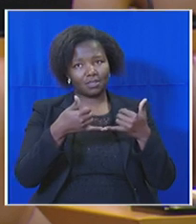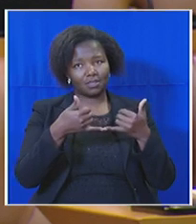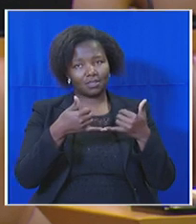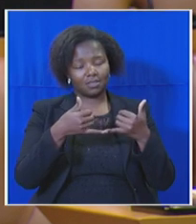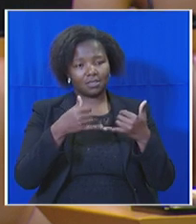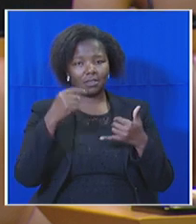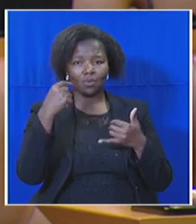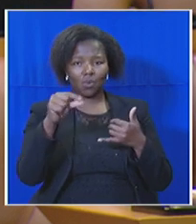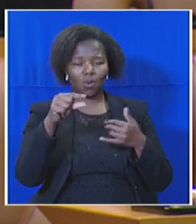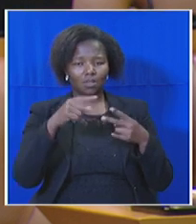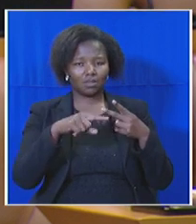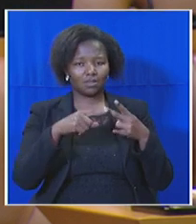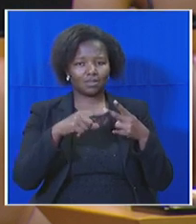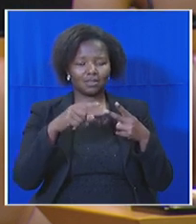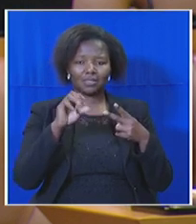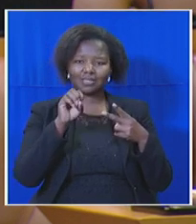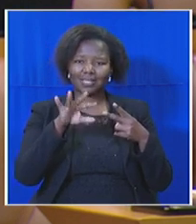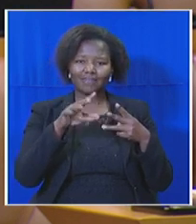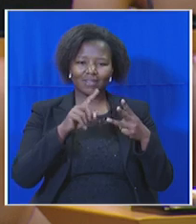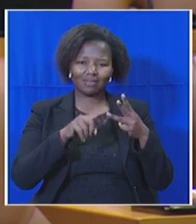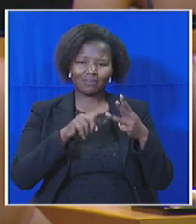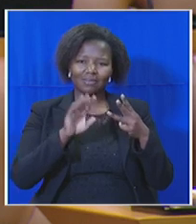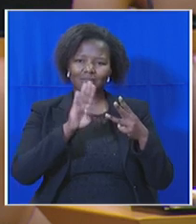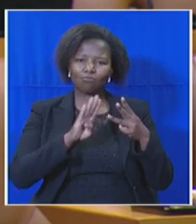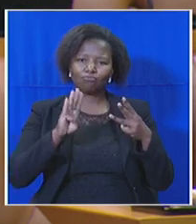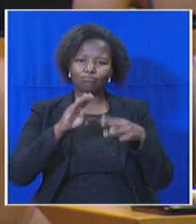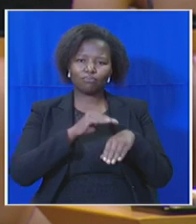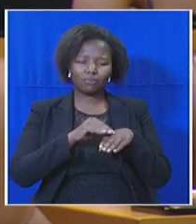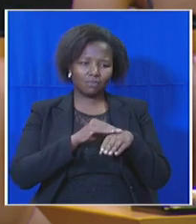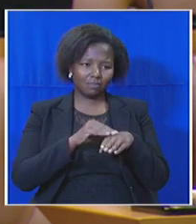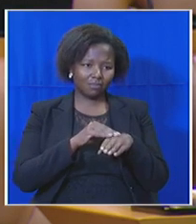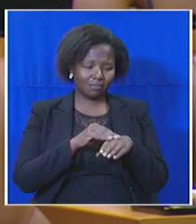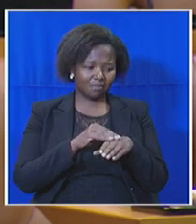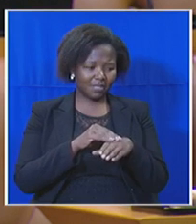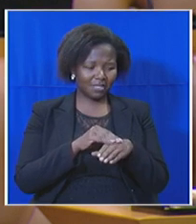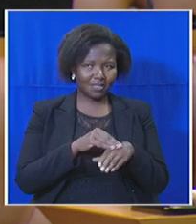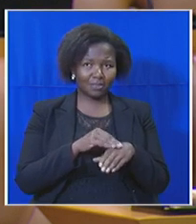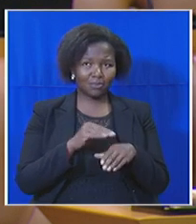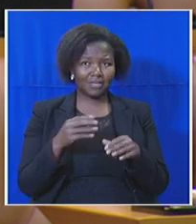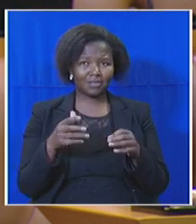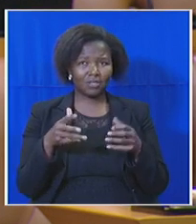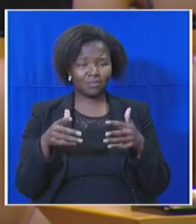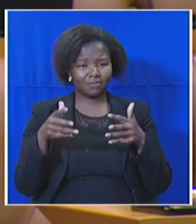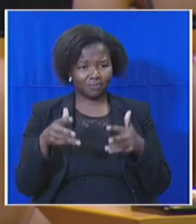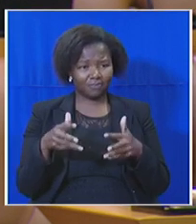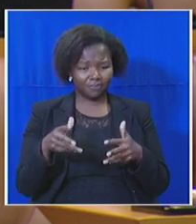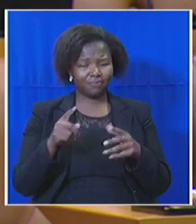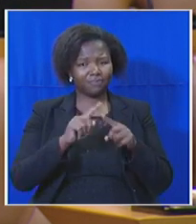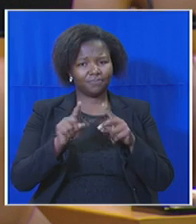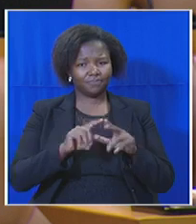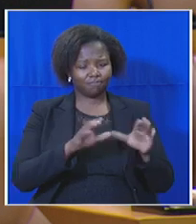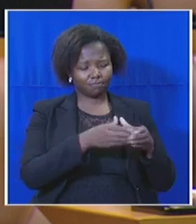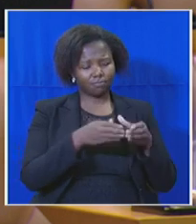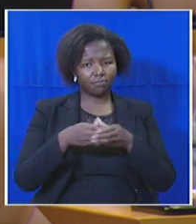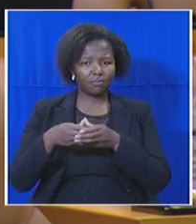silver, bronze, and bronze medals, categories to the value of 5,000, soccer